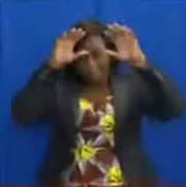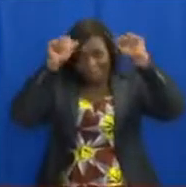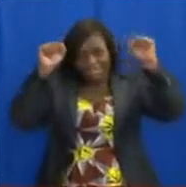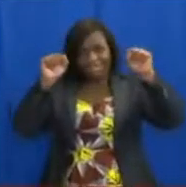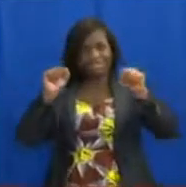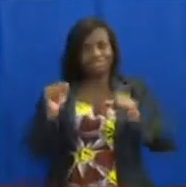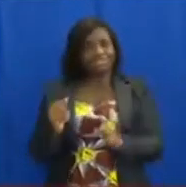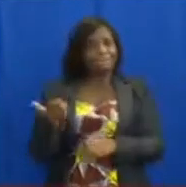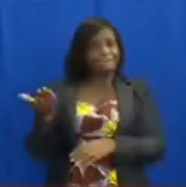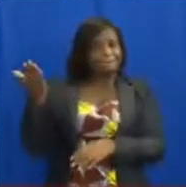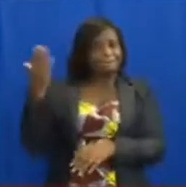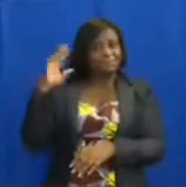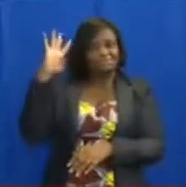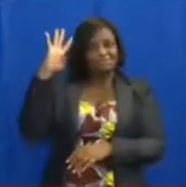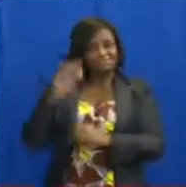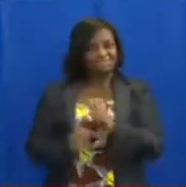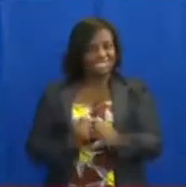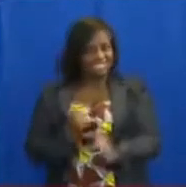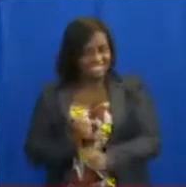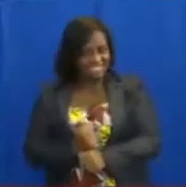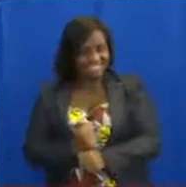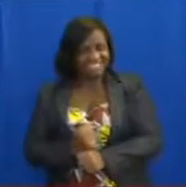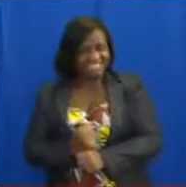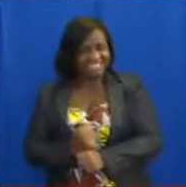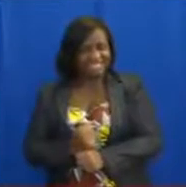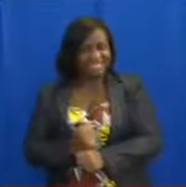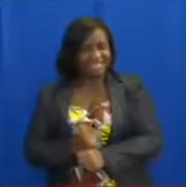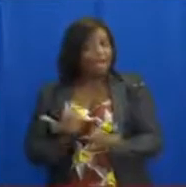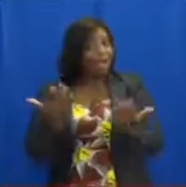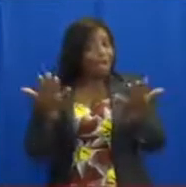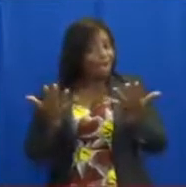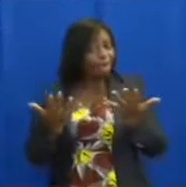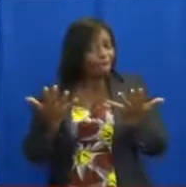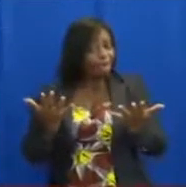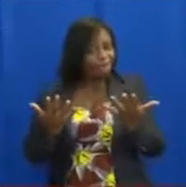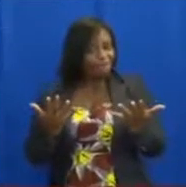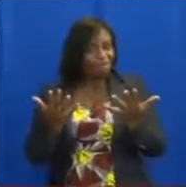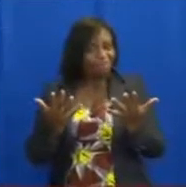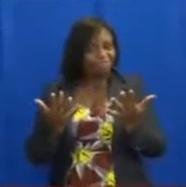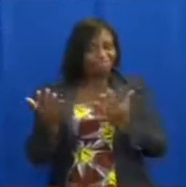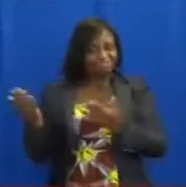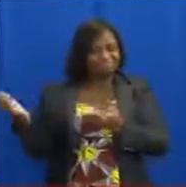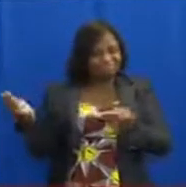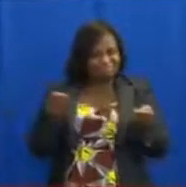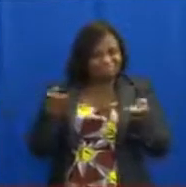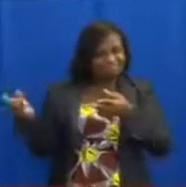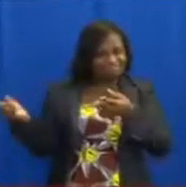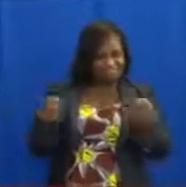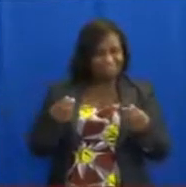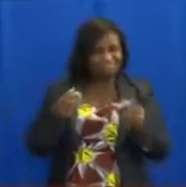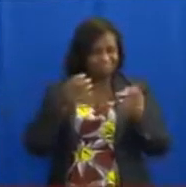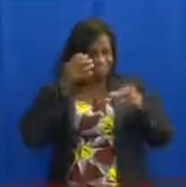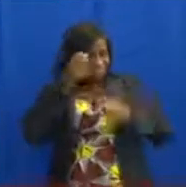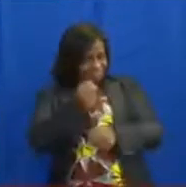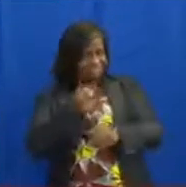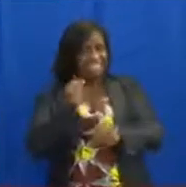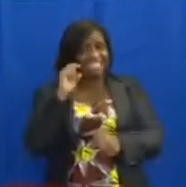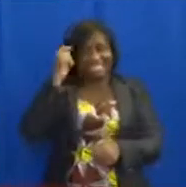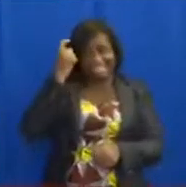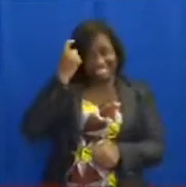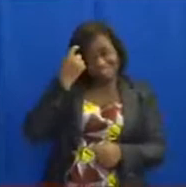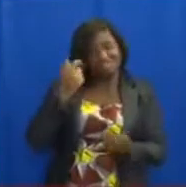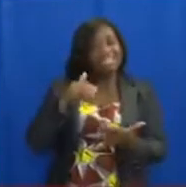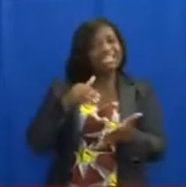president these past 4 years. I look forward to delivering on the mandate you have entrusted to me and